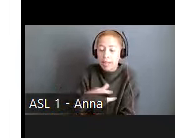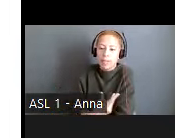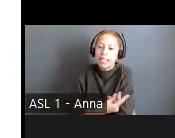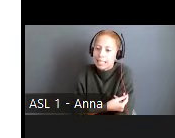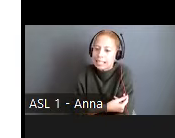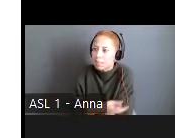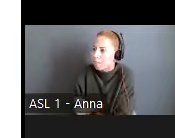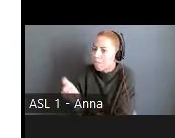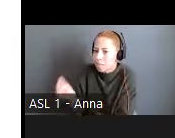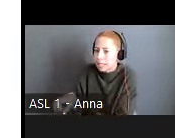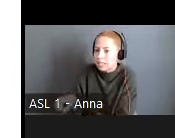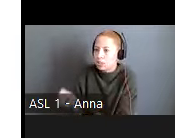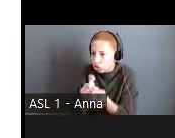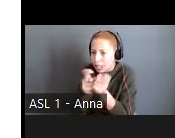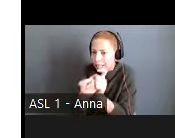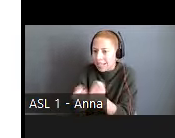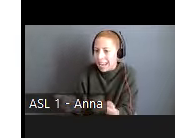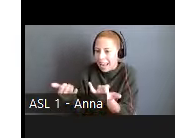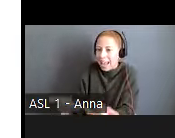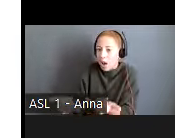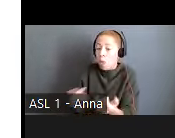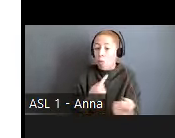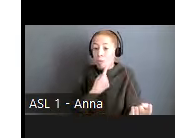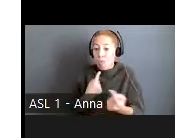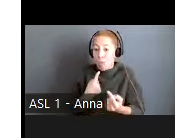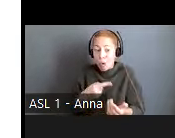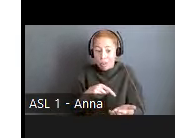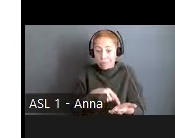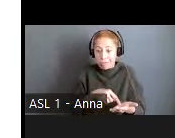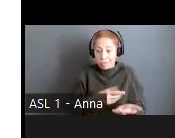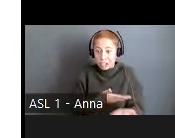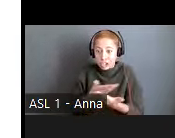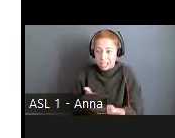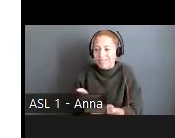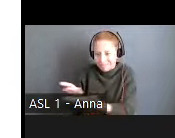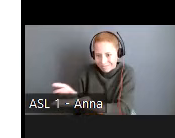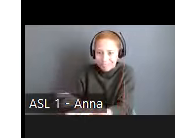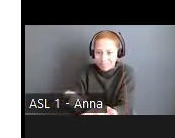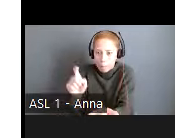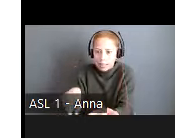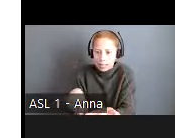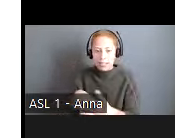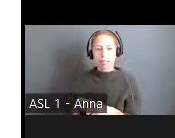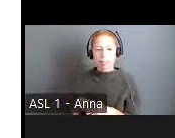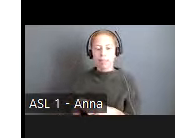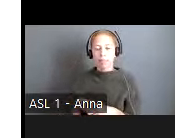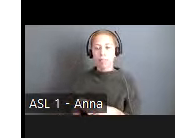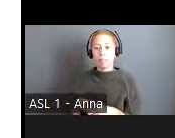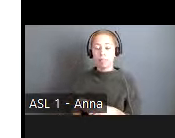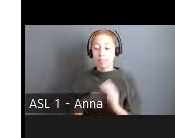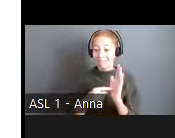to make the changes that are in this report. And we know that it, as a tool, has